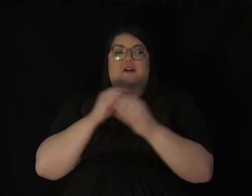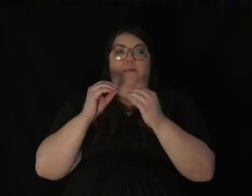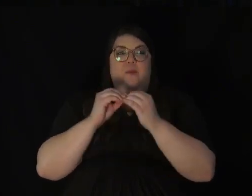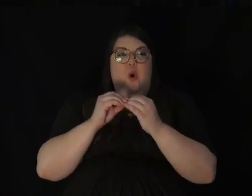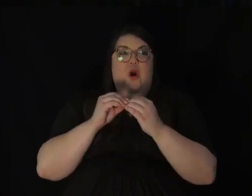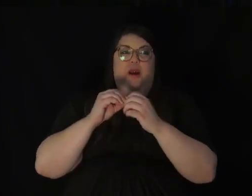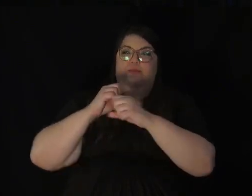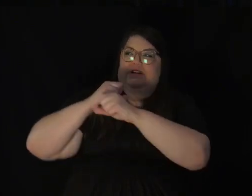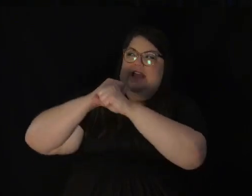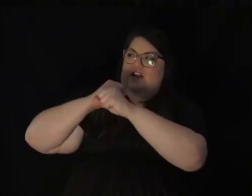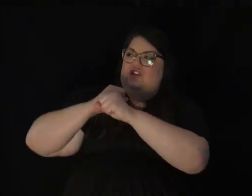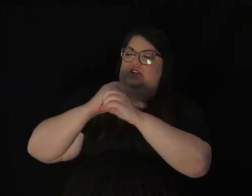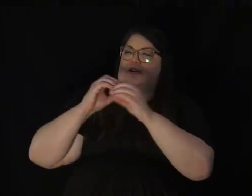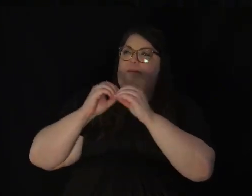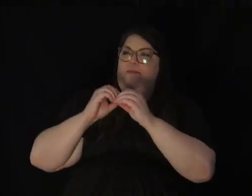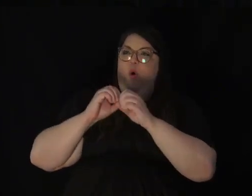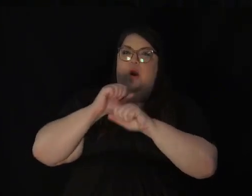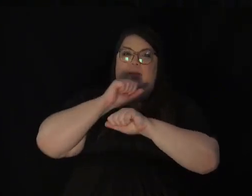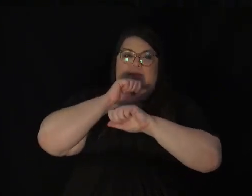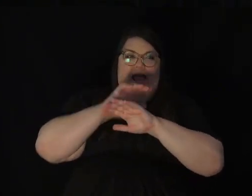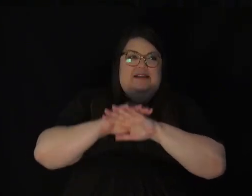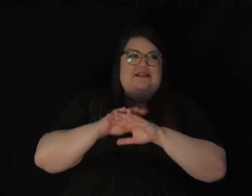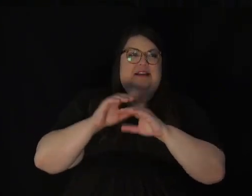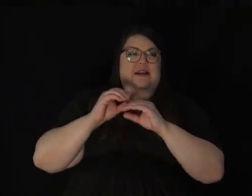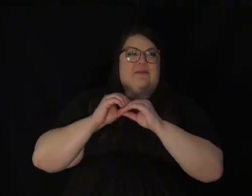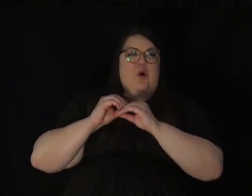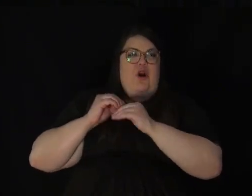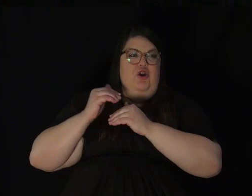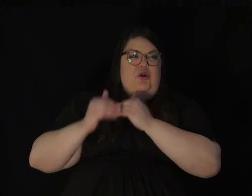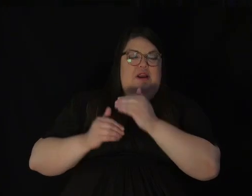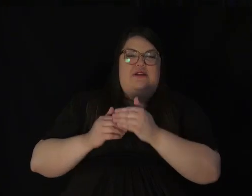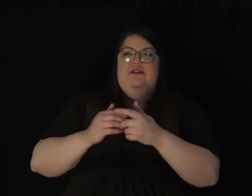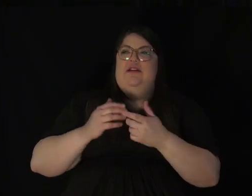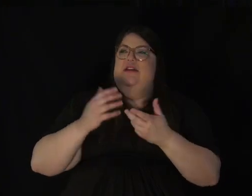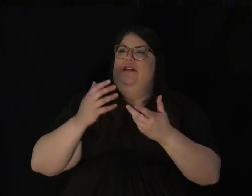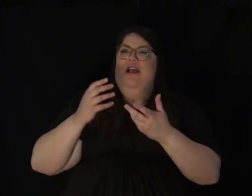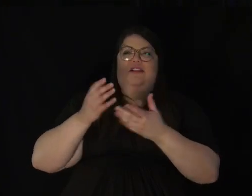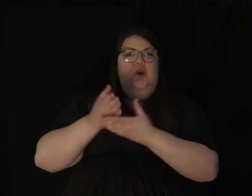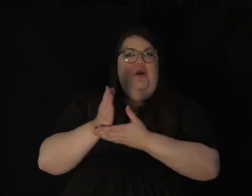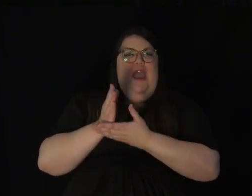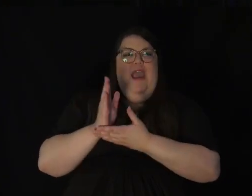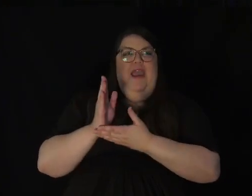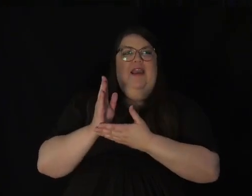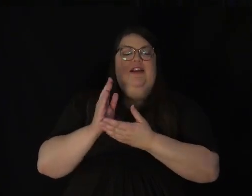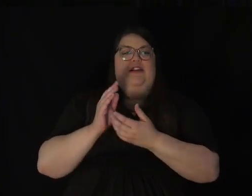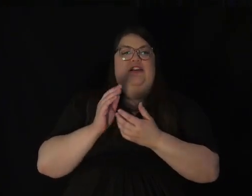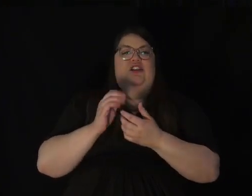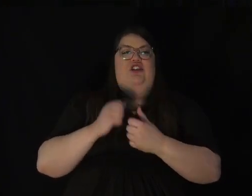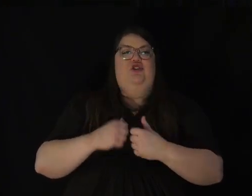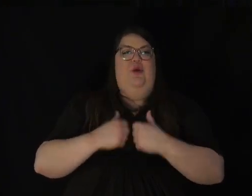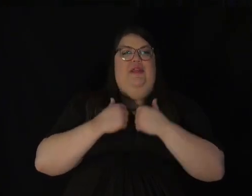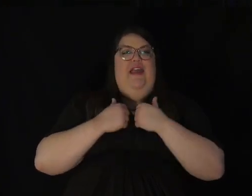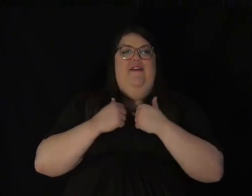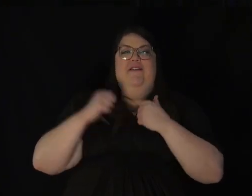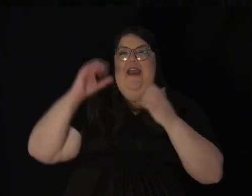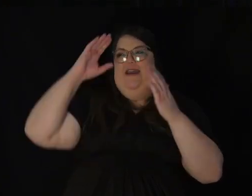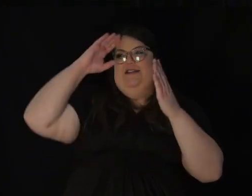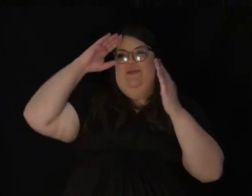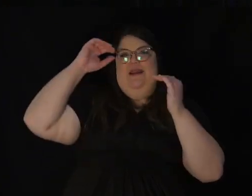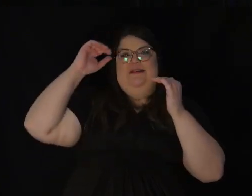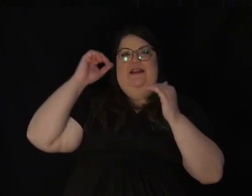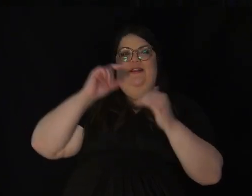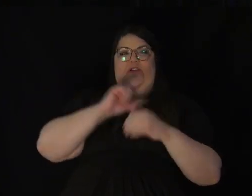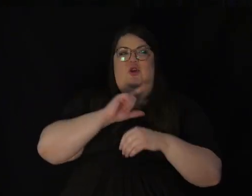more blessing, and more grace? It's okay to live expectantly of the